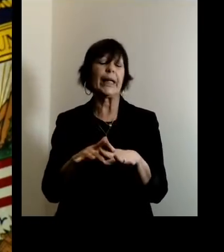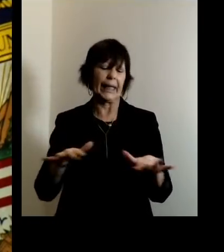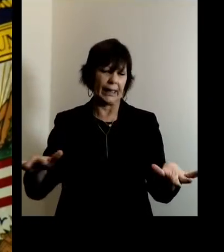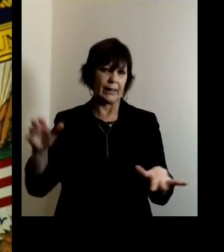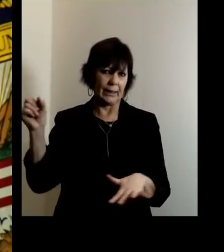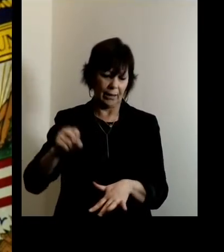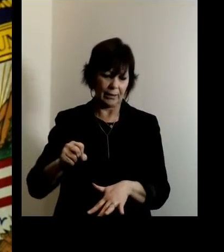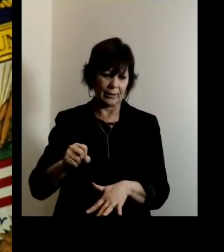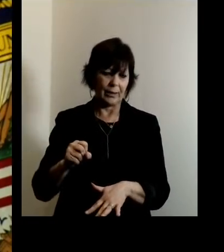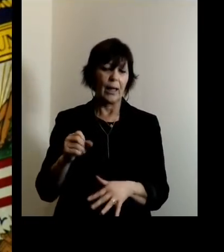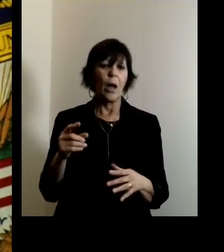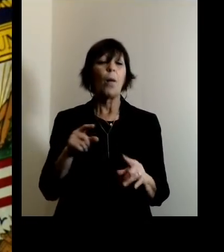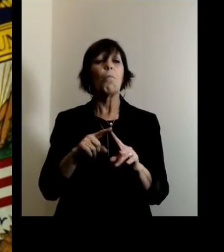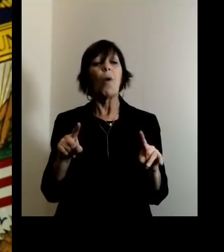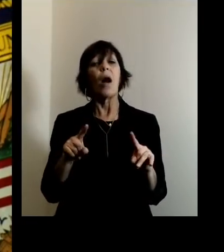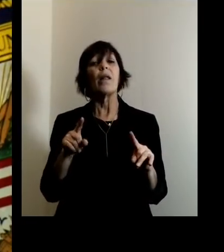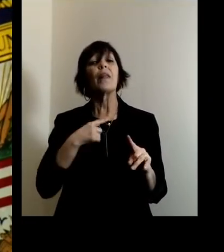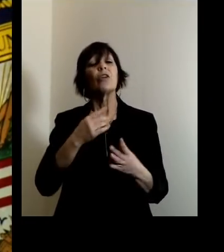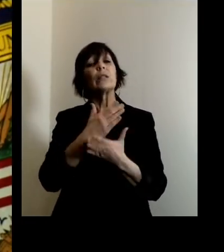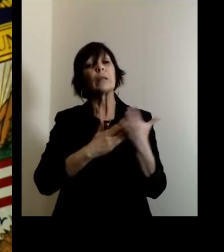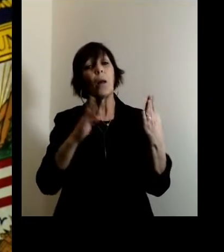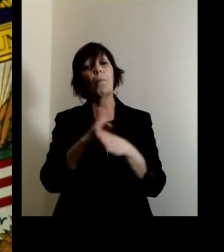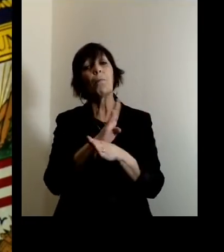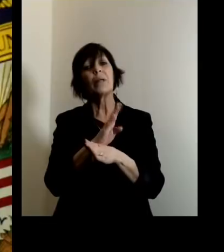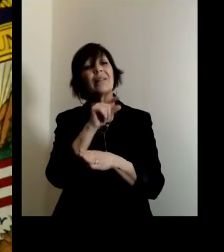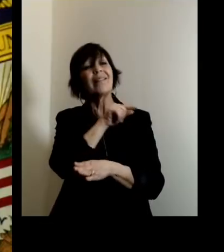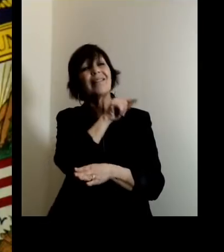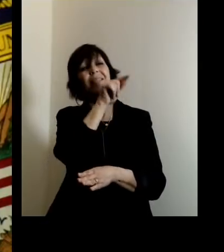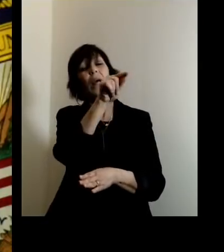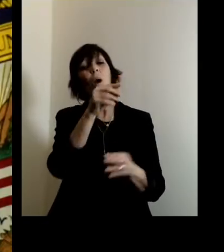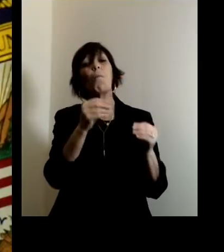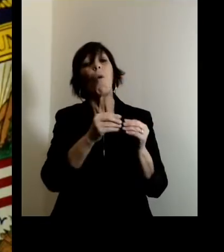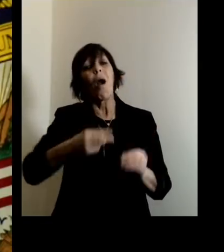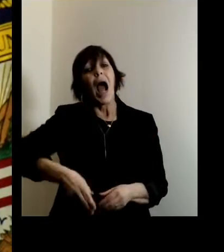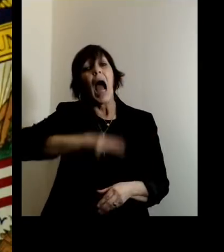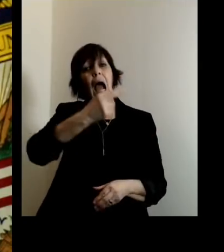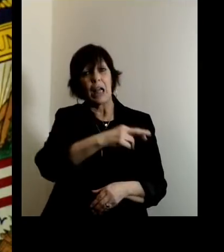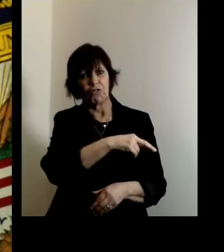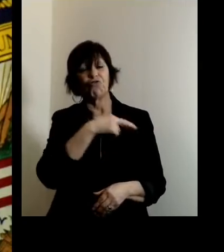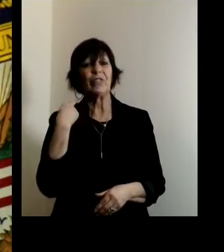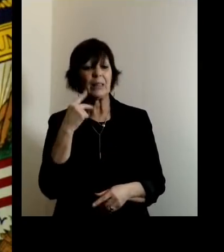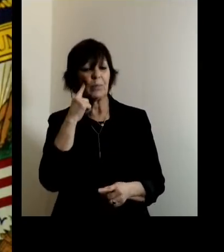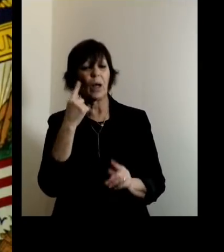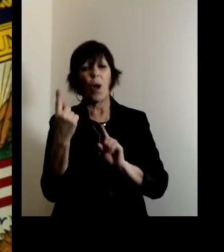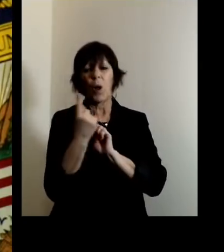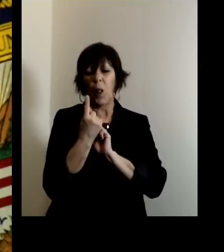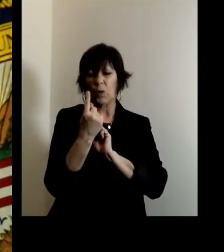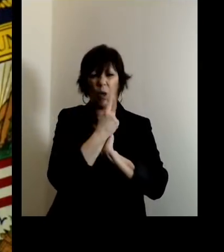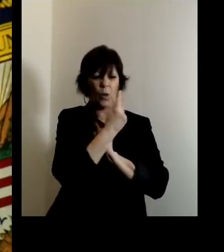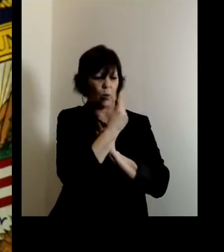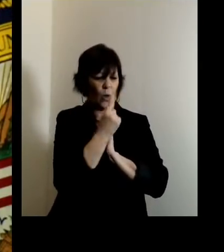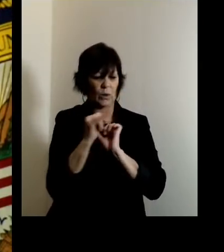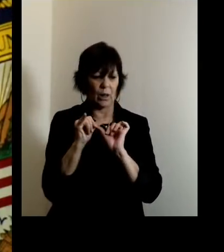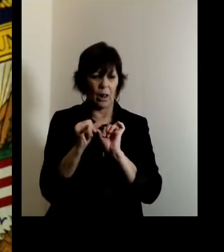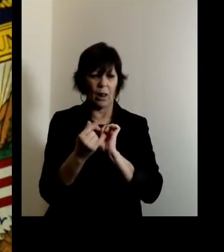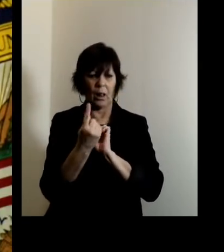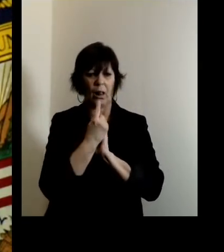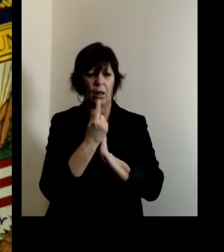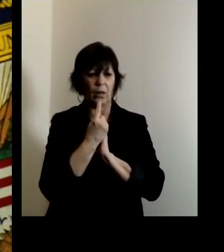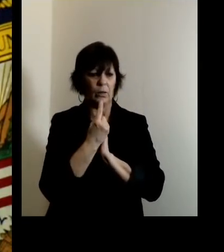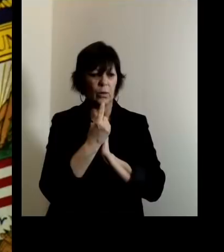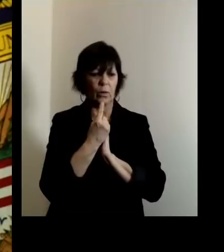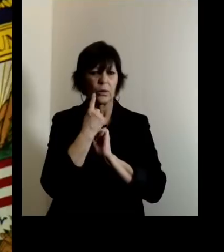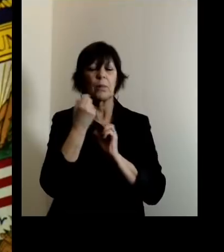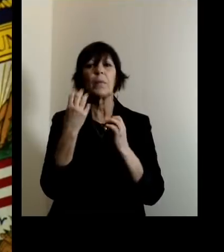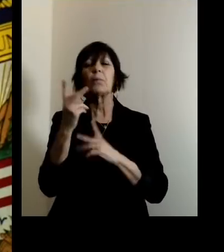are higher risk entities, and those would be the ones that were identified to have to close in the orange zone. But if we get to the red zone, which we haven't,